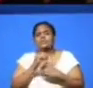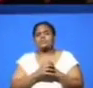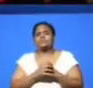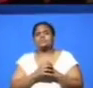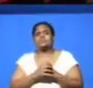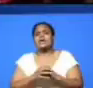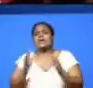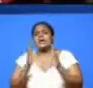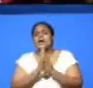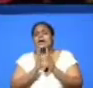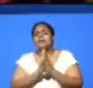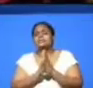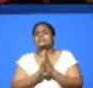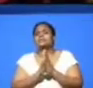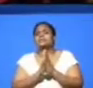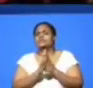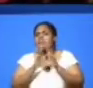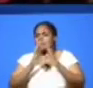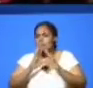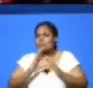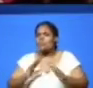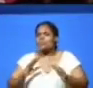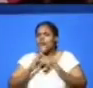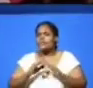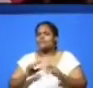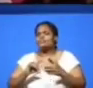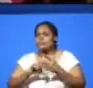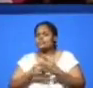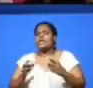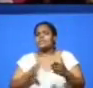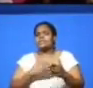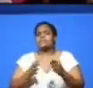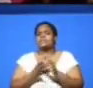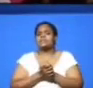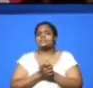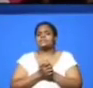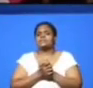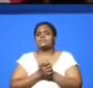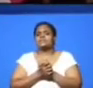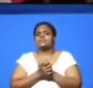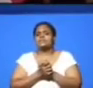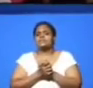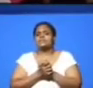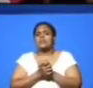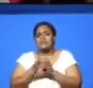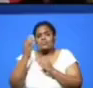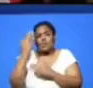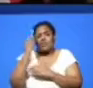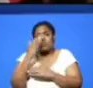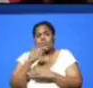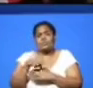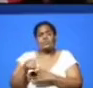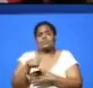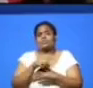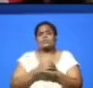I'm going to ask them to sing just softly, but start singing. I don't know who you are